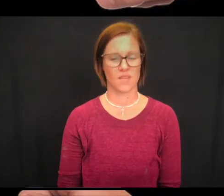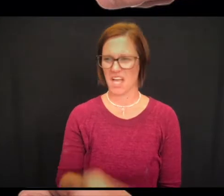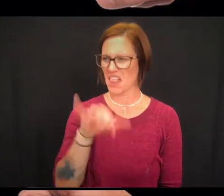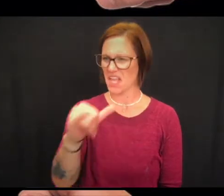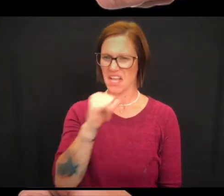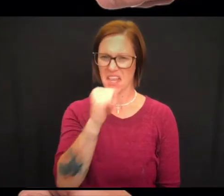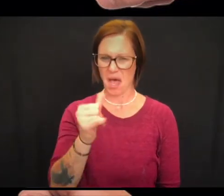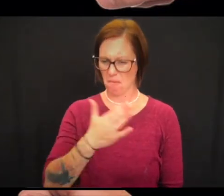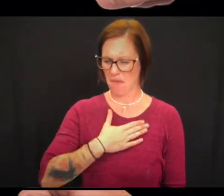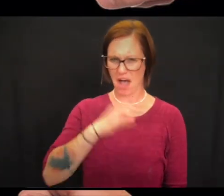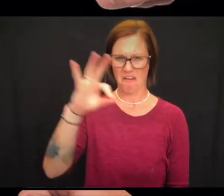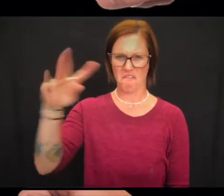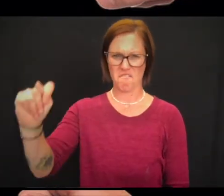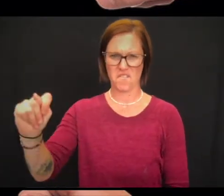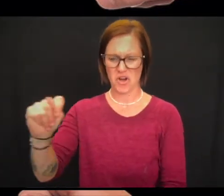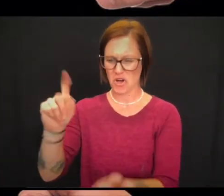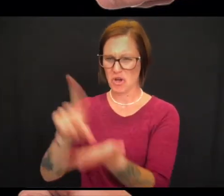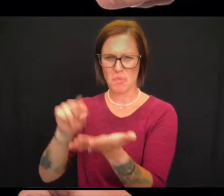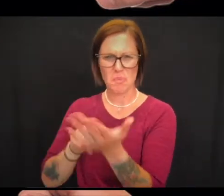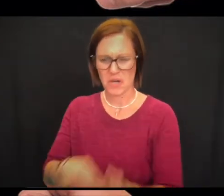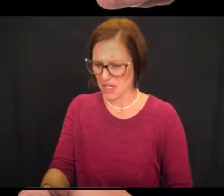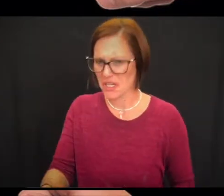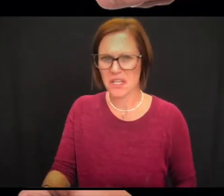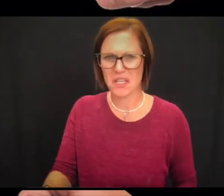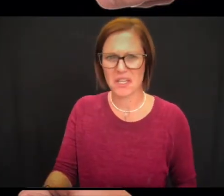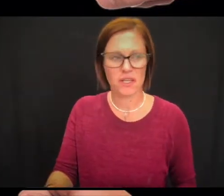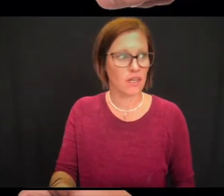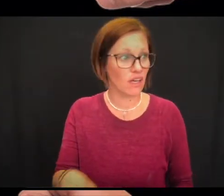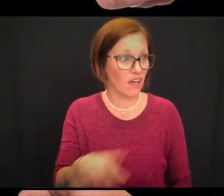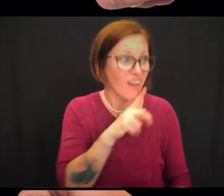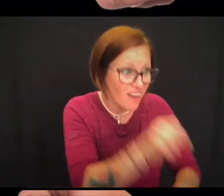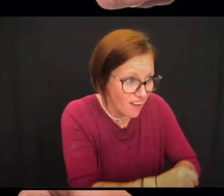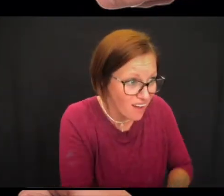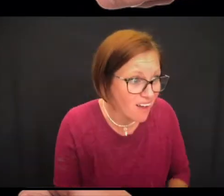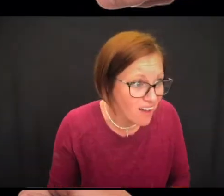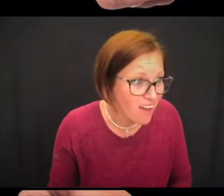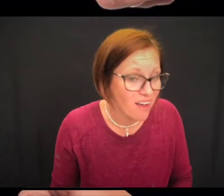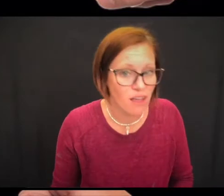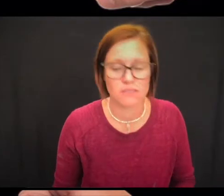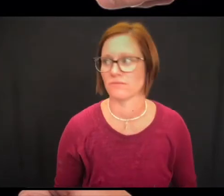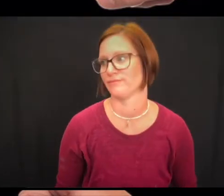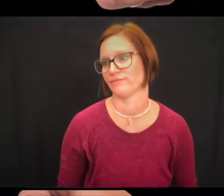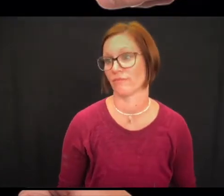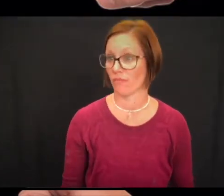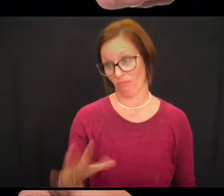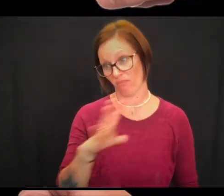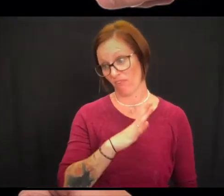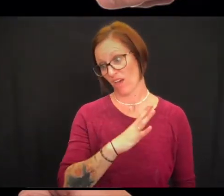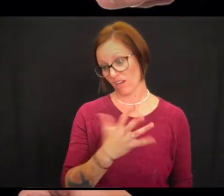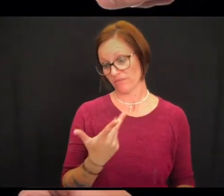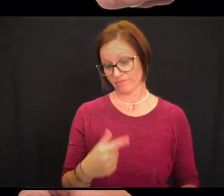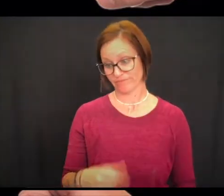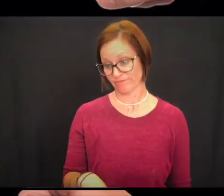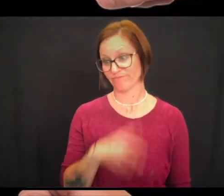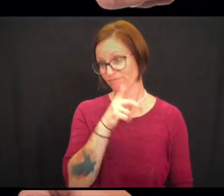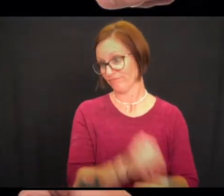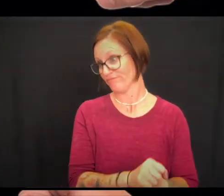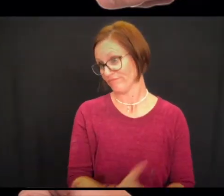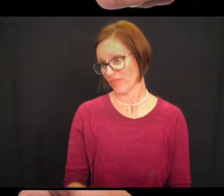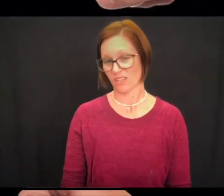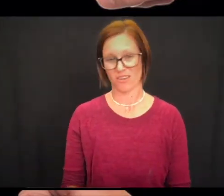That's not my footprint. Yes, it is. Well, that's it then. Why did you do